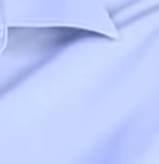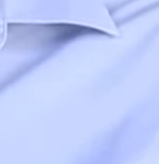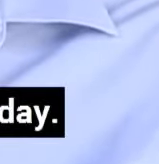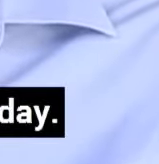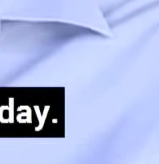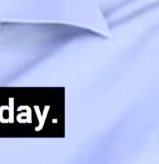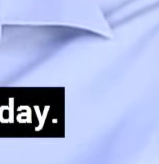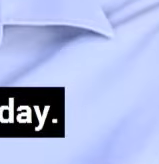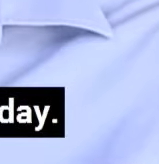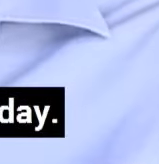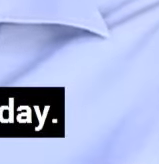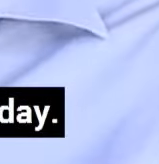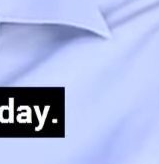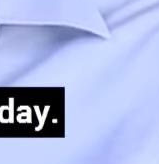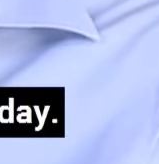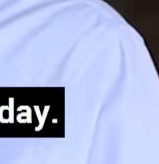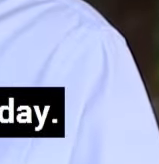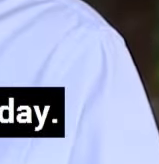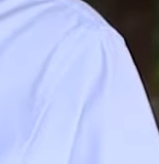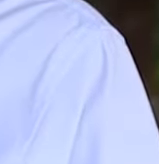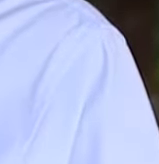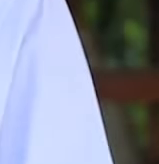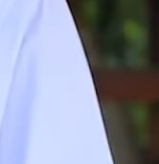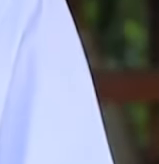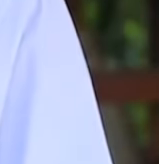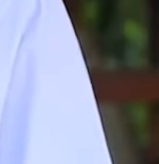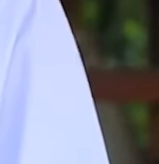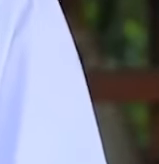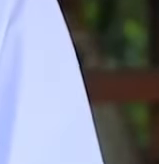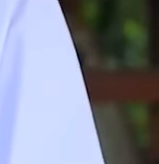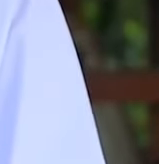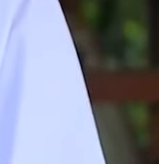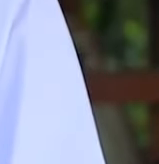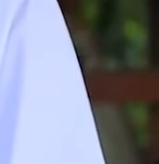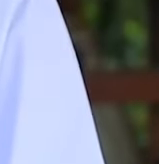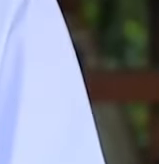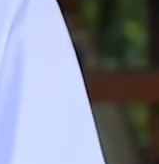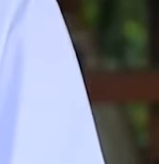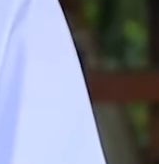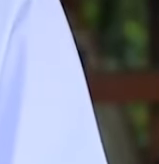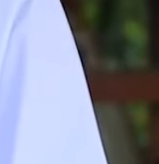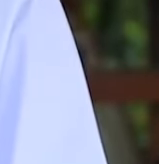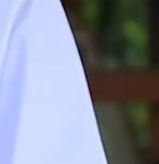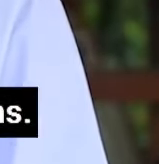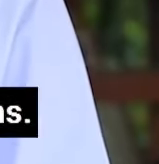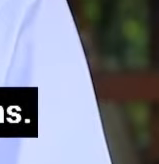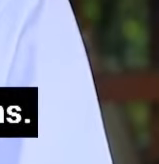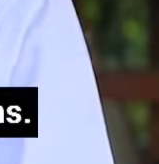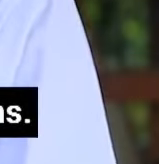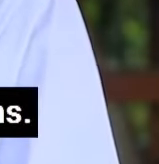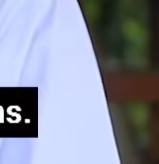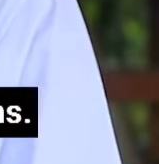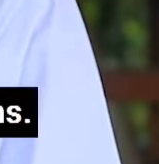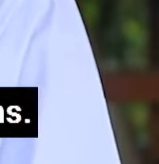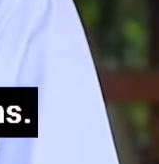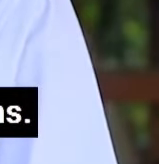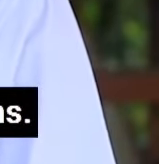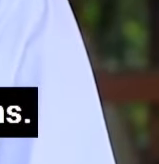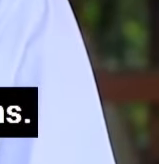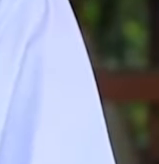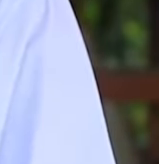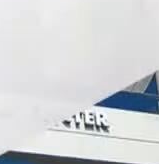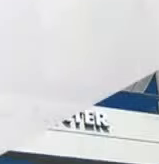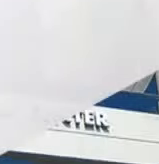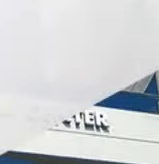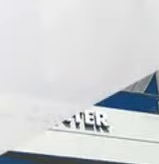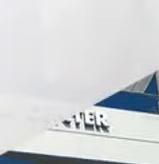Affairs. New episodes will stream every Thursday. Listen for free on Spotify, Apple Podcasts, Google Podcasts, and other